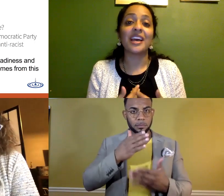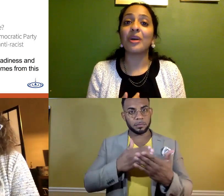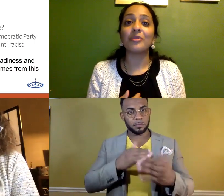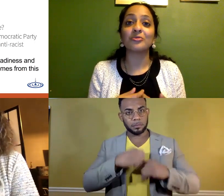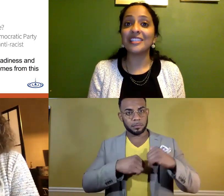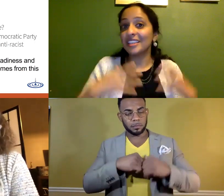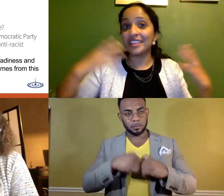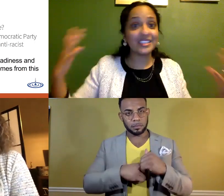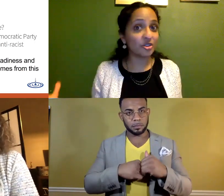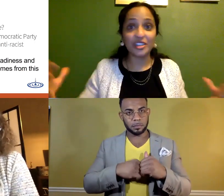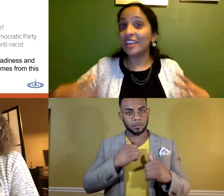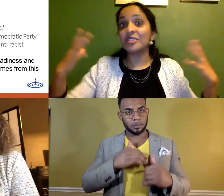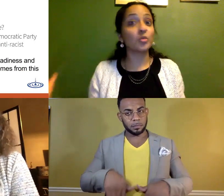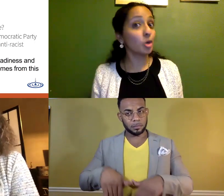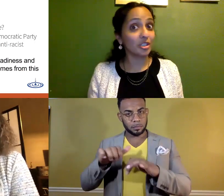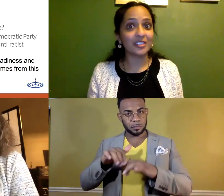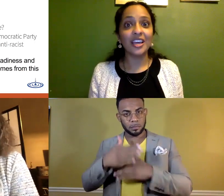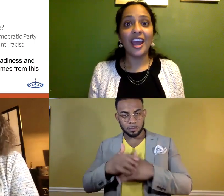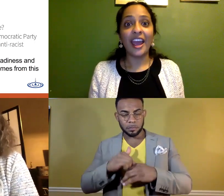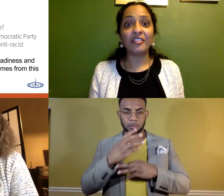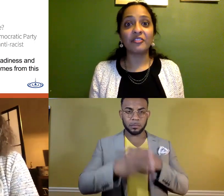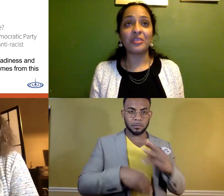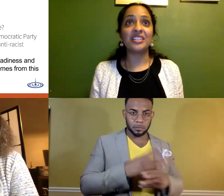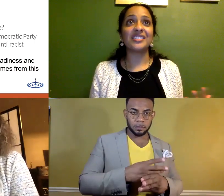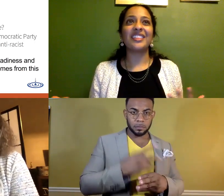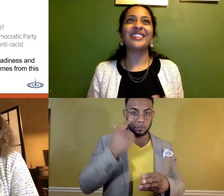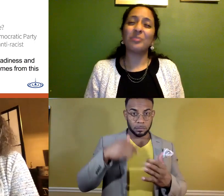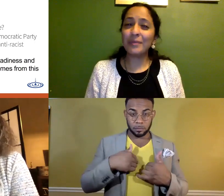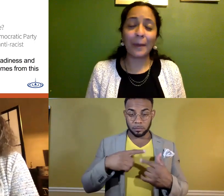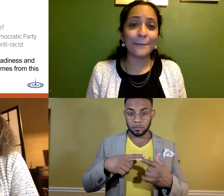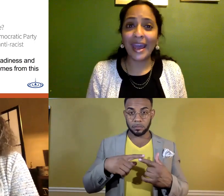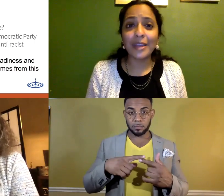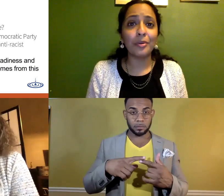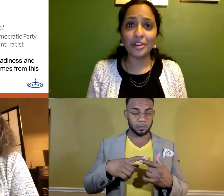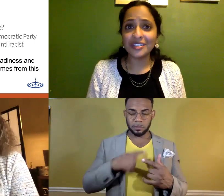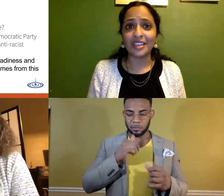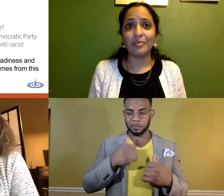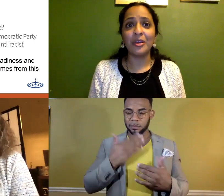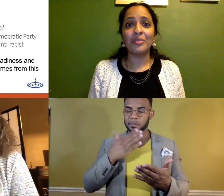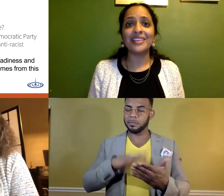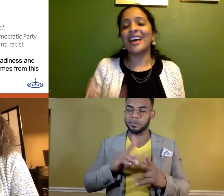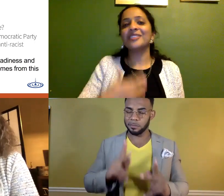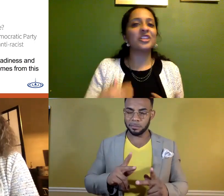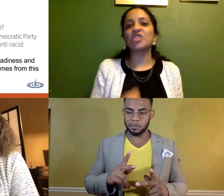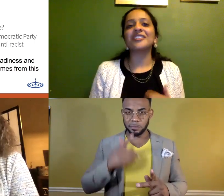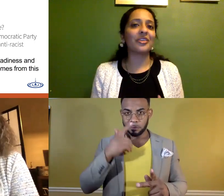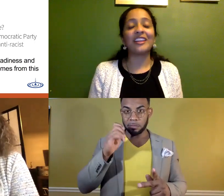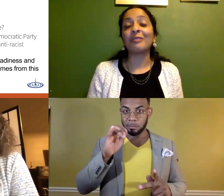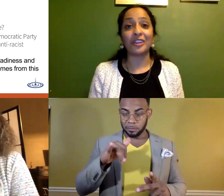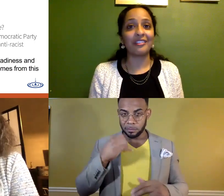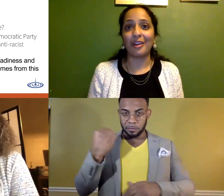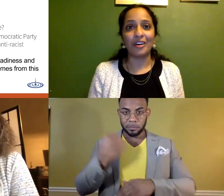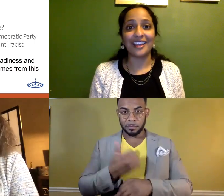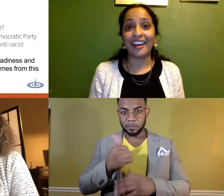structures. This is how I was raised in this country, in this world. And for me to say that doesn't make me a bad person, because that's going to shut down